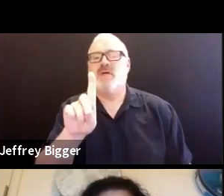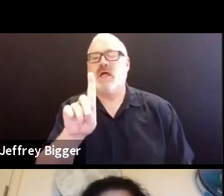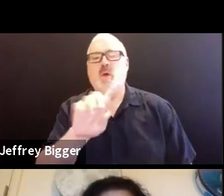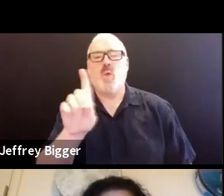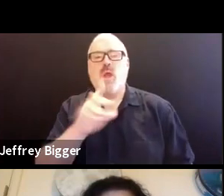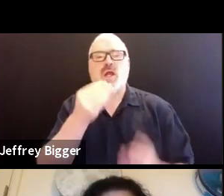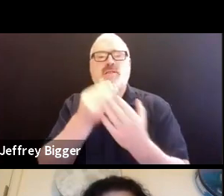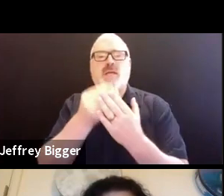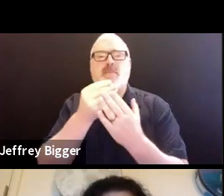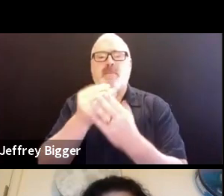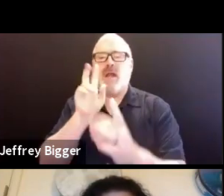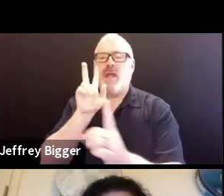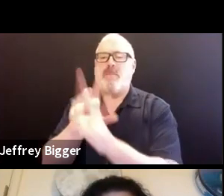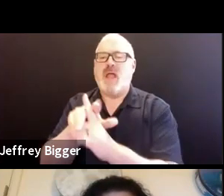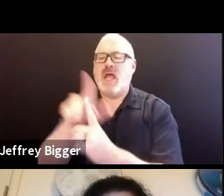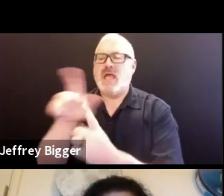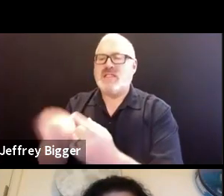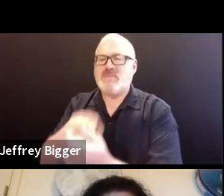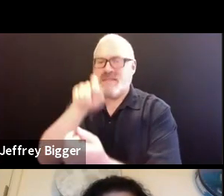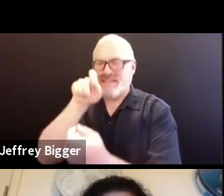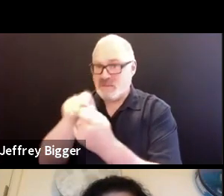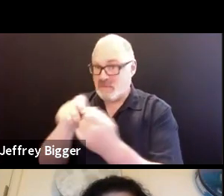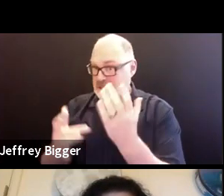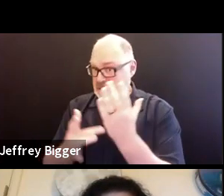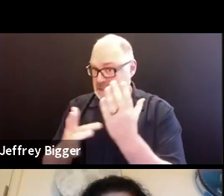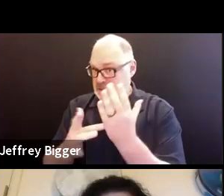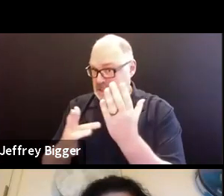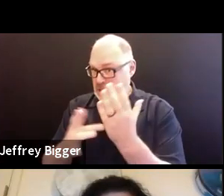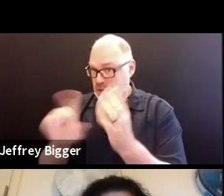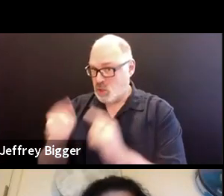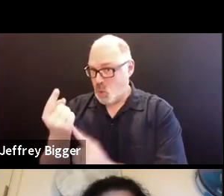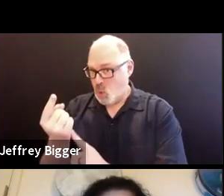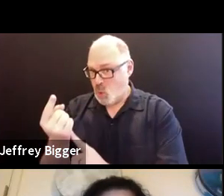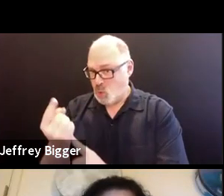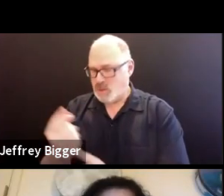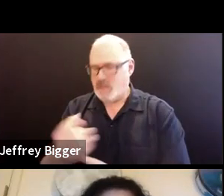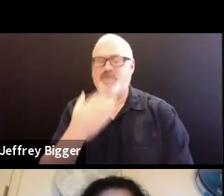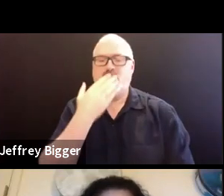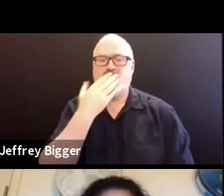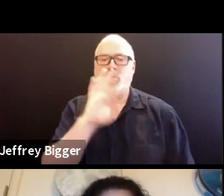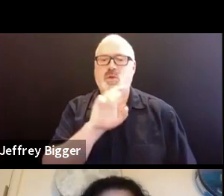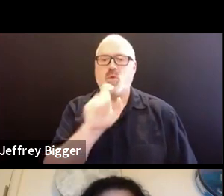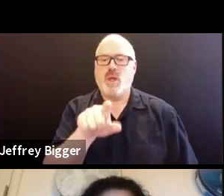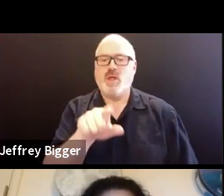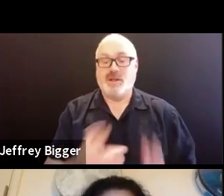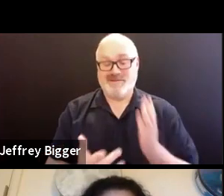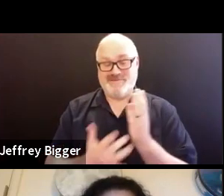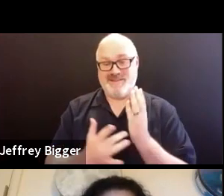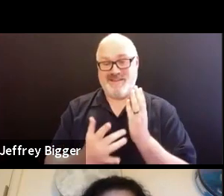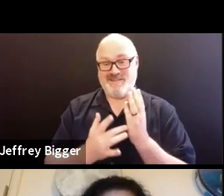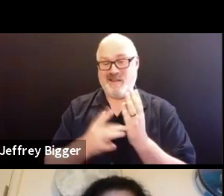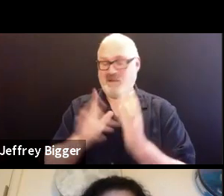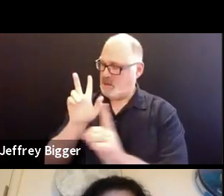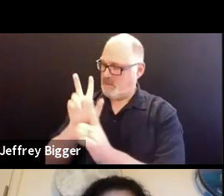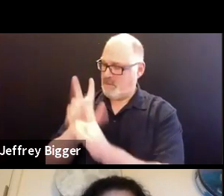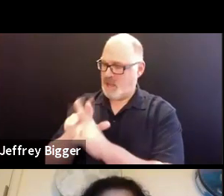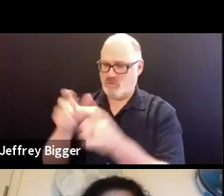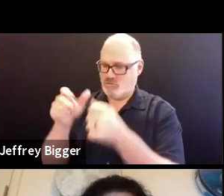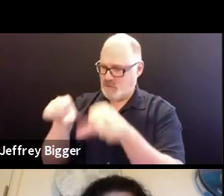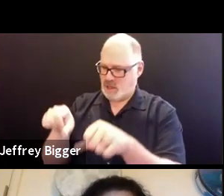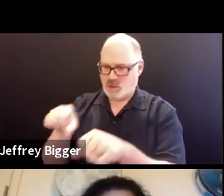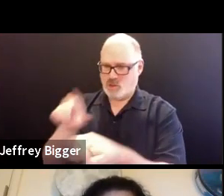that specifically to technology and student services? Yep, that's a great question. The technology fee goes directly into